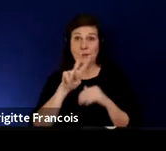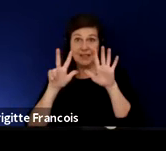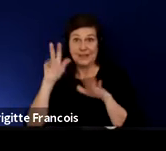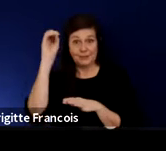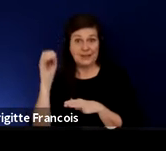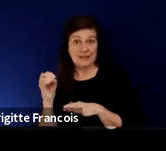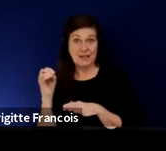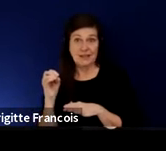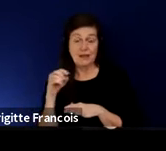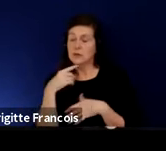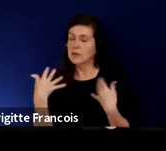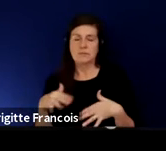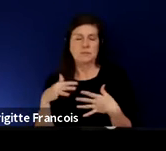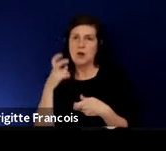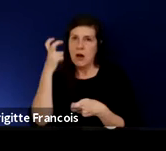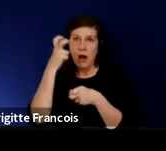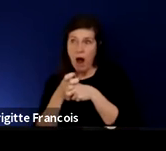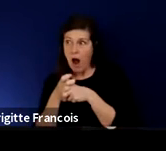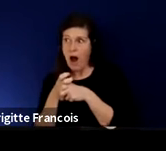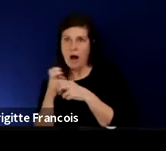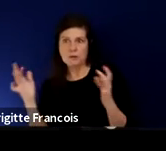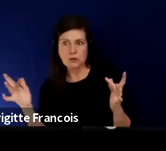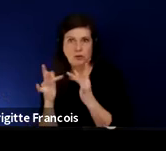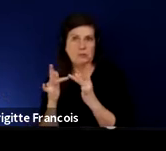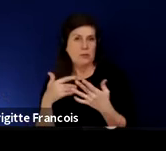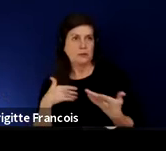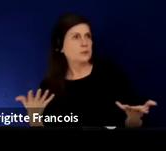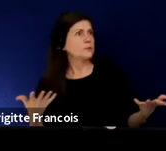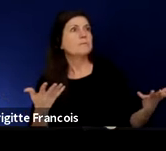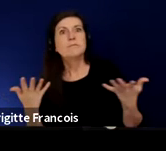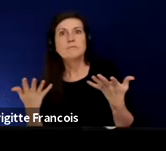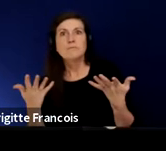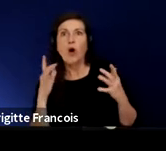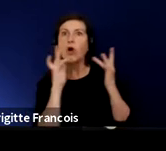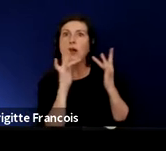that it's because it's so hard to get to them. We don't have the contacts, we don't know where they are.